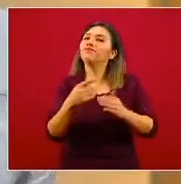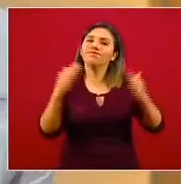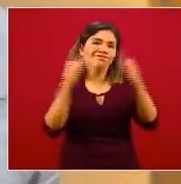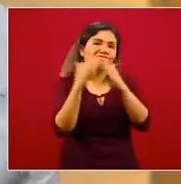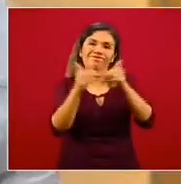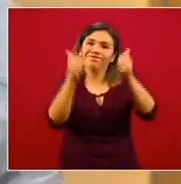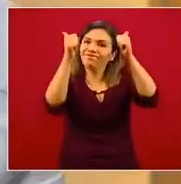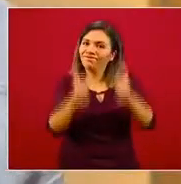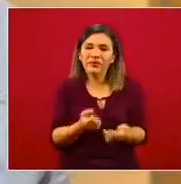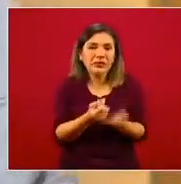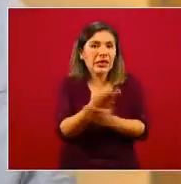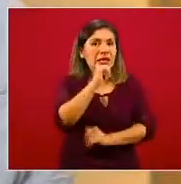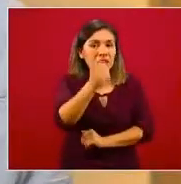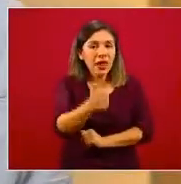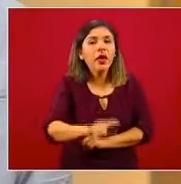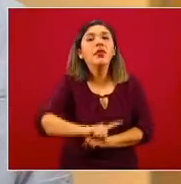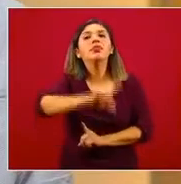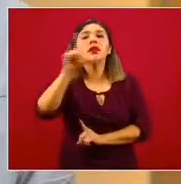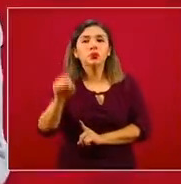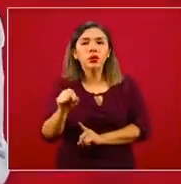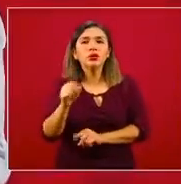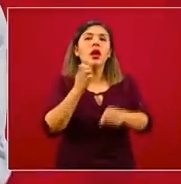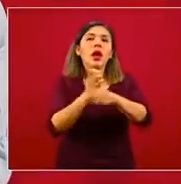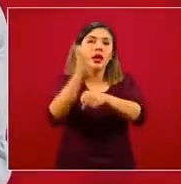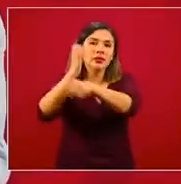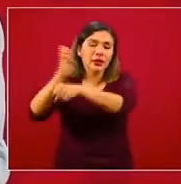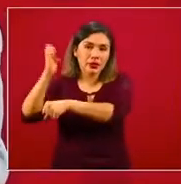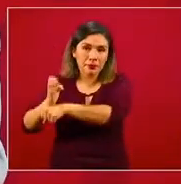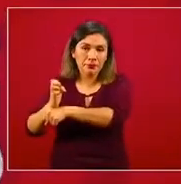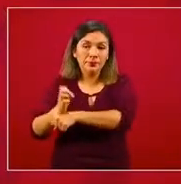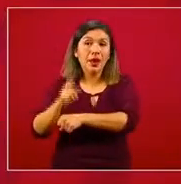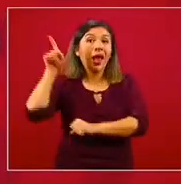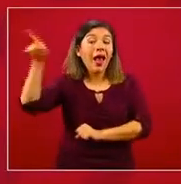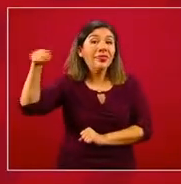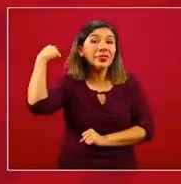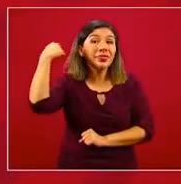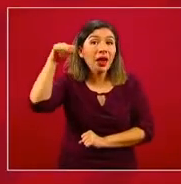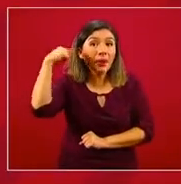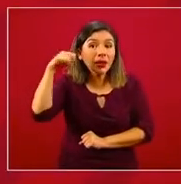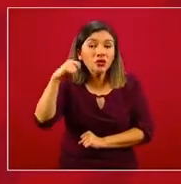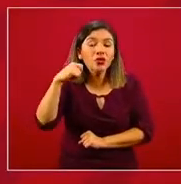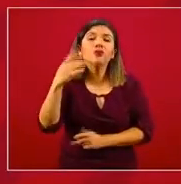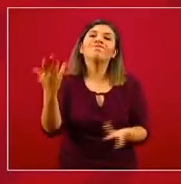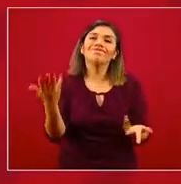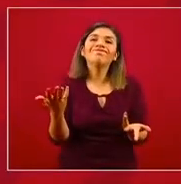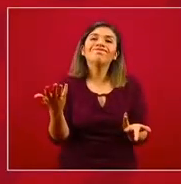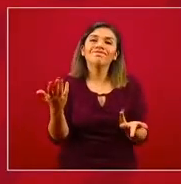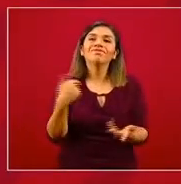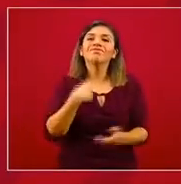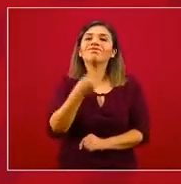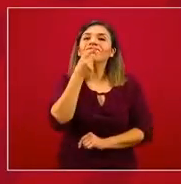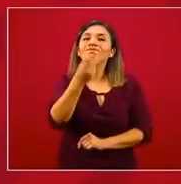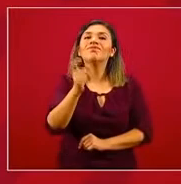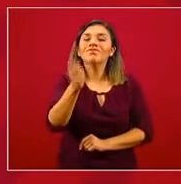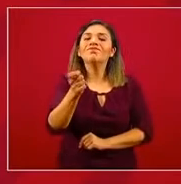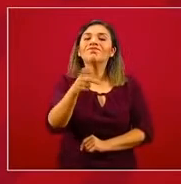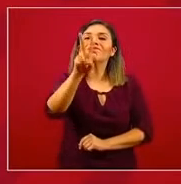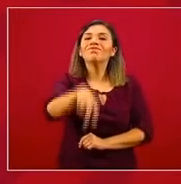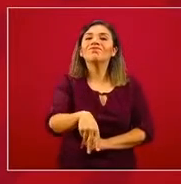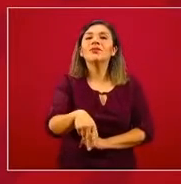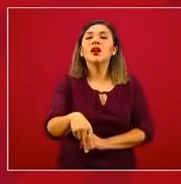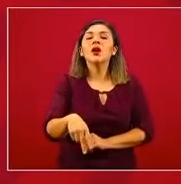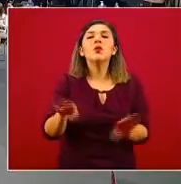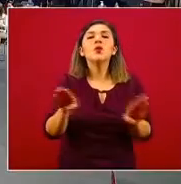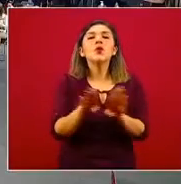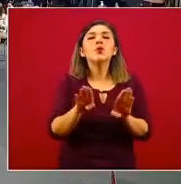pandemic changes. We started up with the National Safe Distancing campaign, and then we will have uh, local